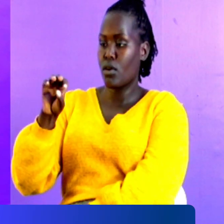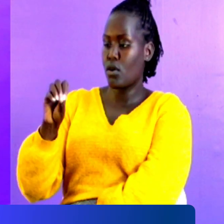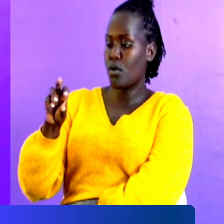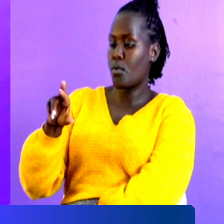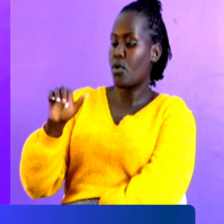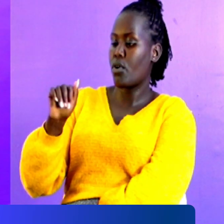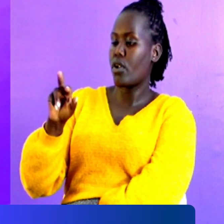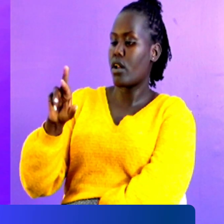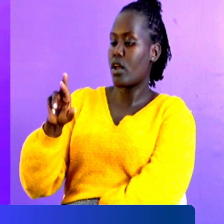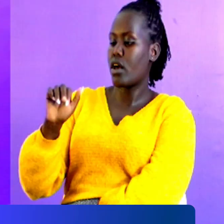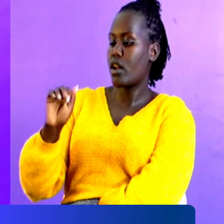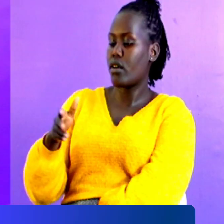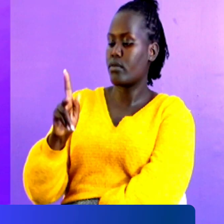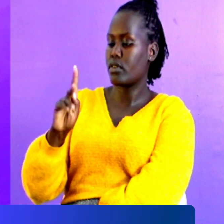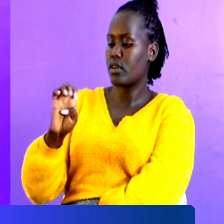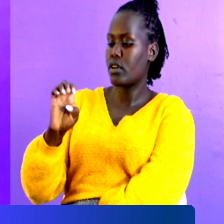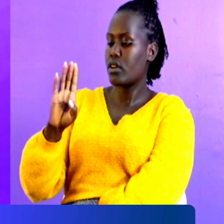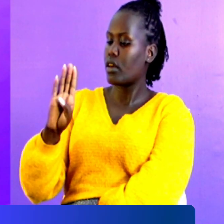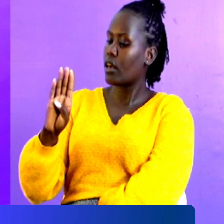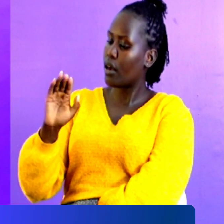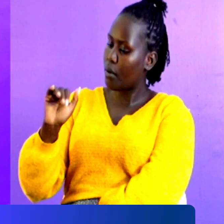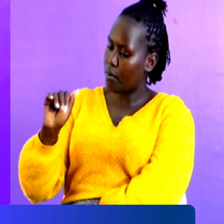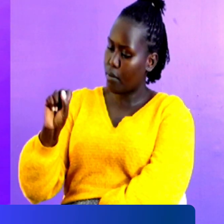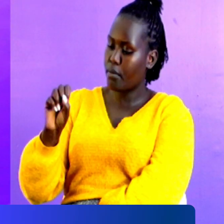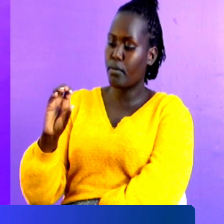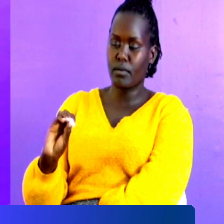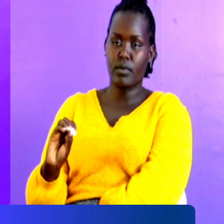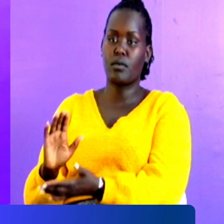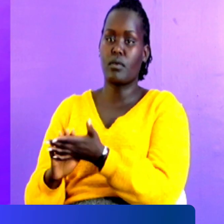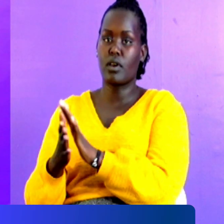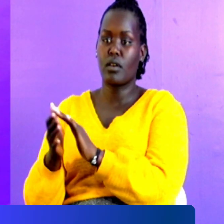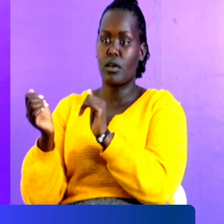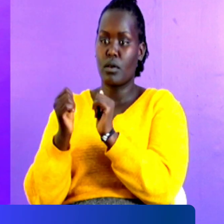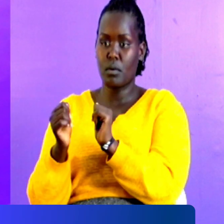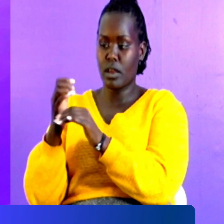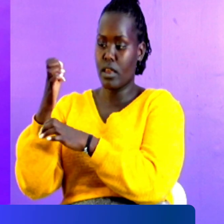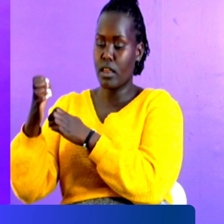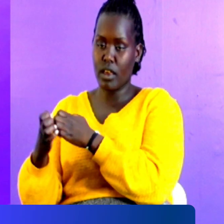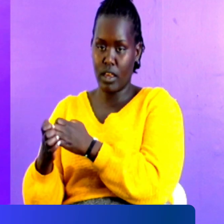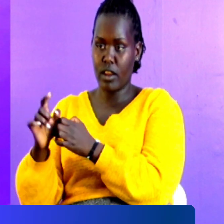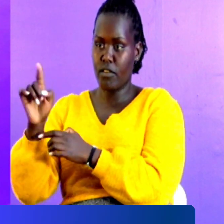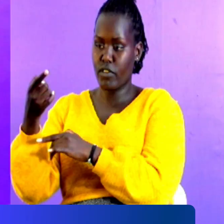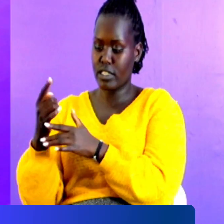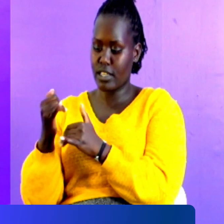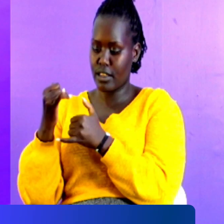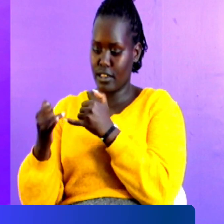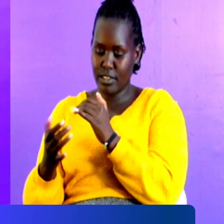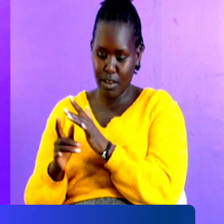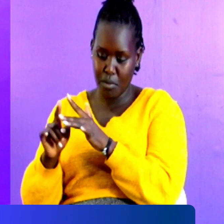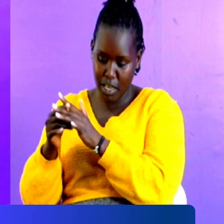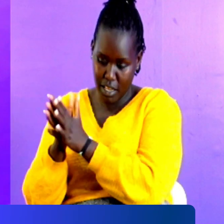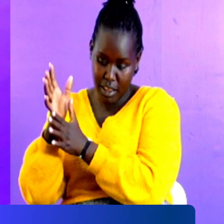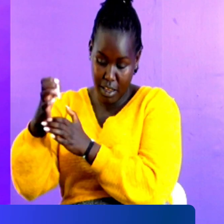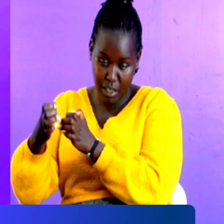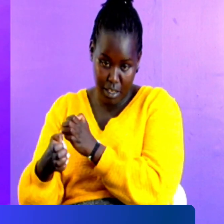Power got into his head. He became the all-powerful, almighty, beginning and the end. first and last. I'm telling you this